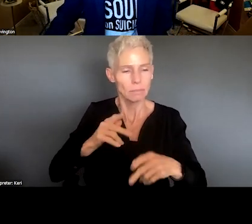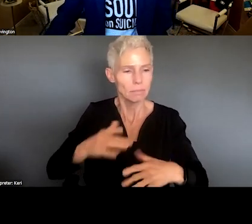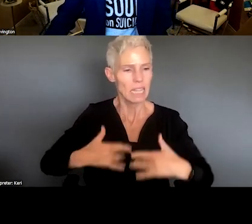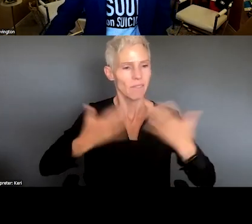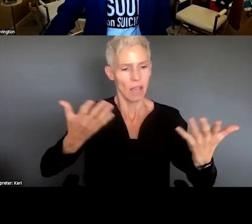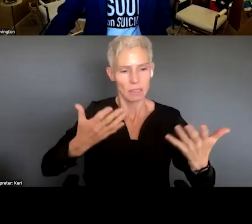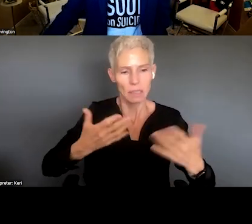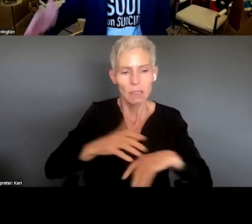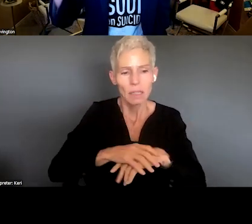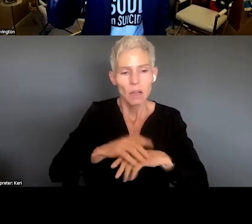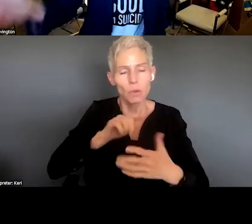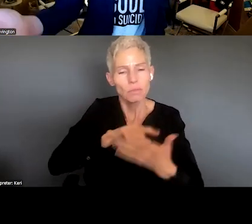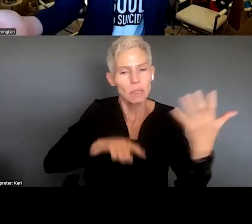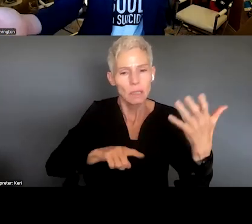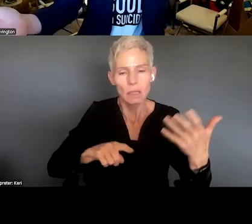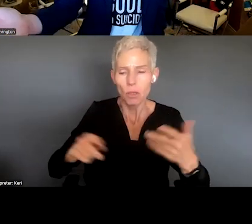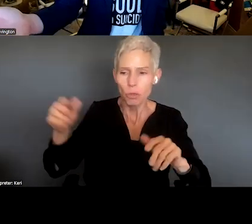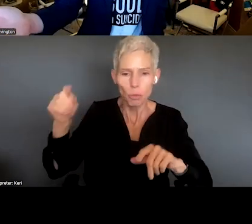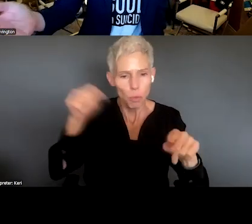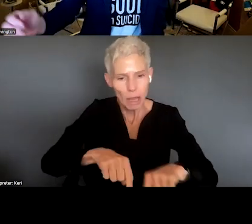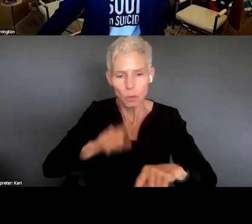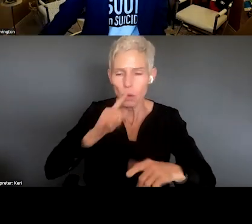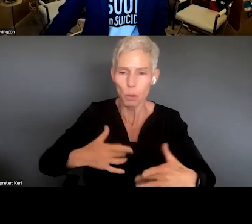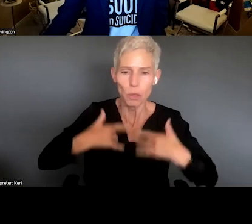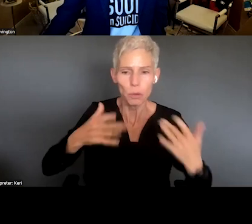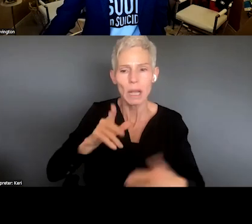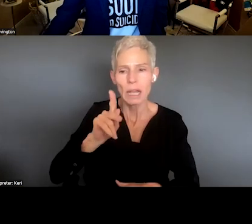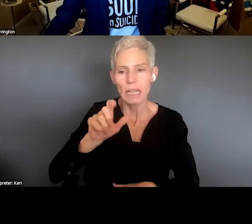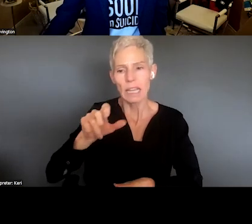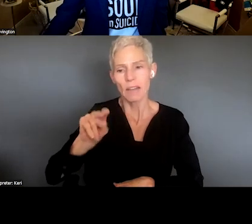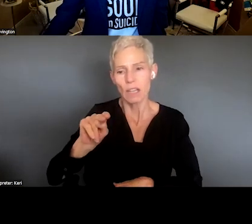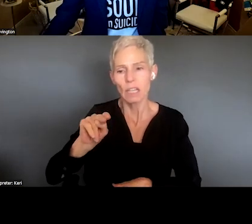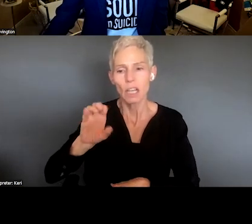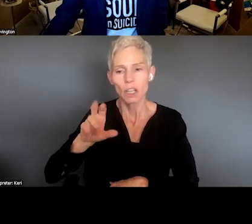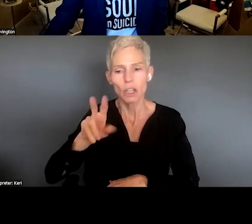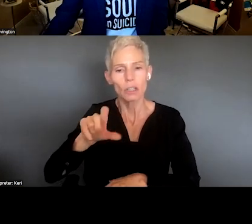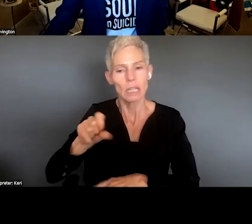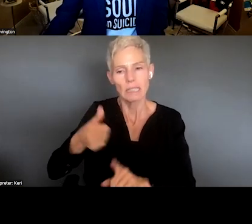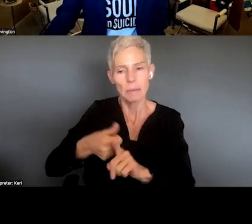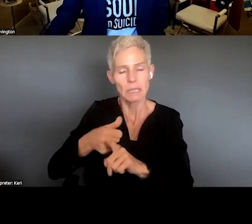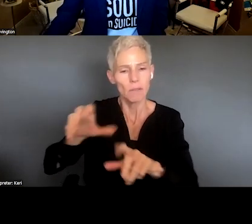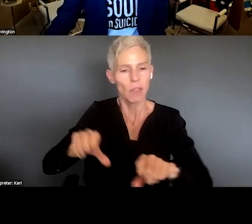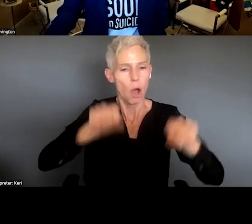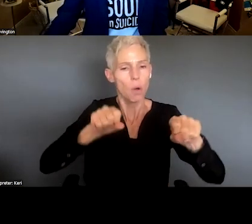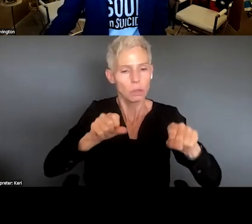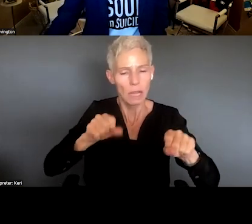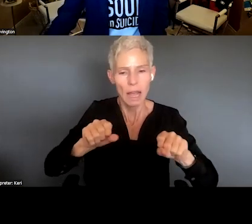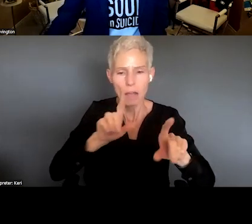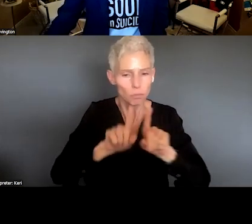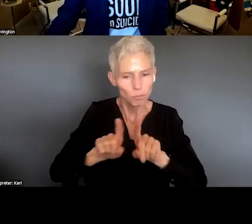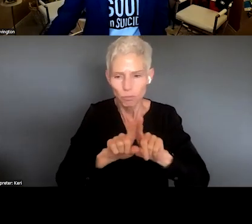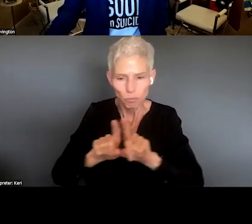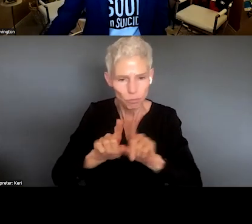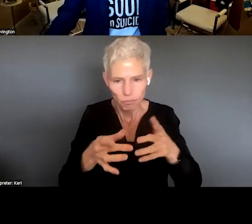Jones all supported, and we were so thrilled. Kevin Curtis was our host and walking us through the fabulous